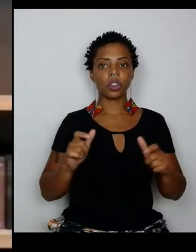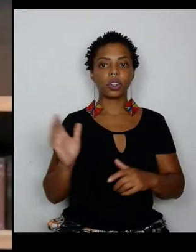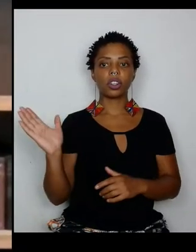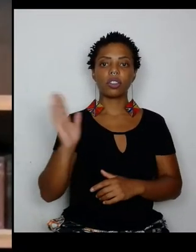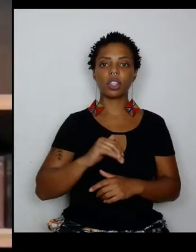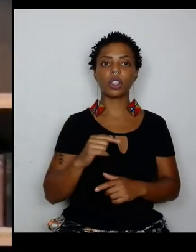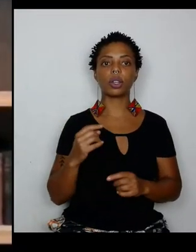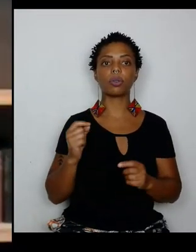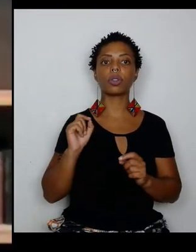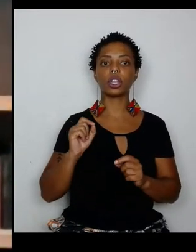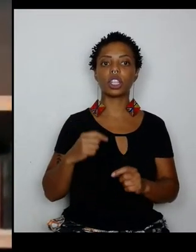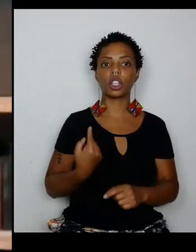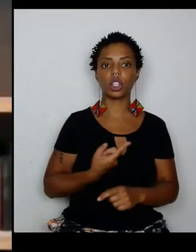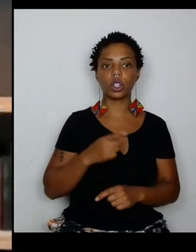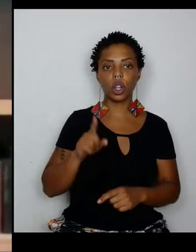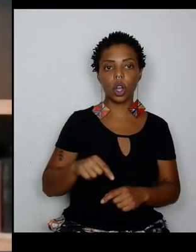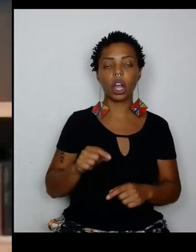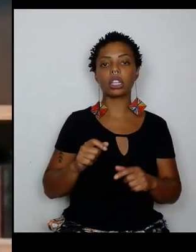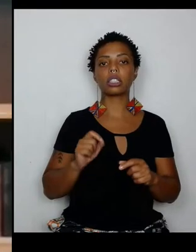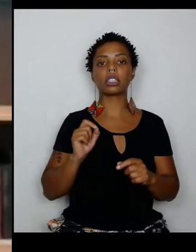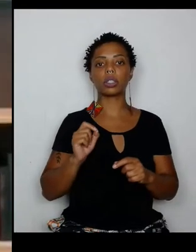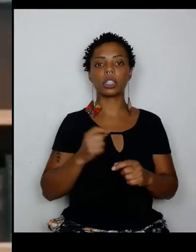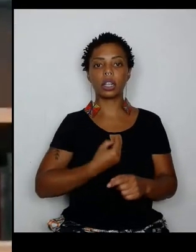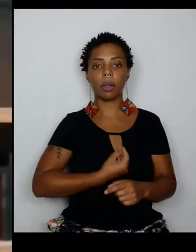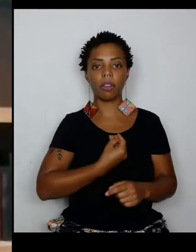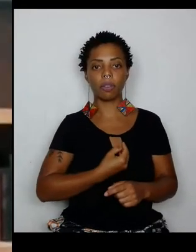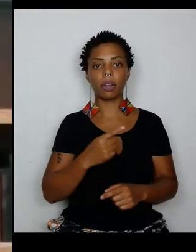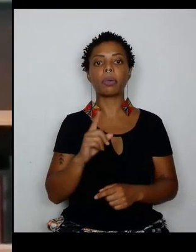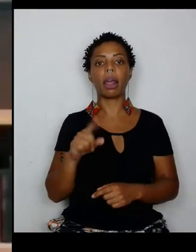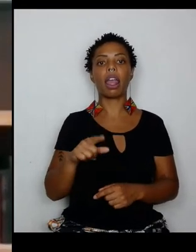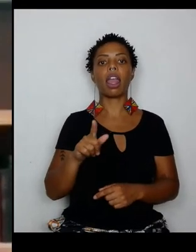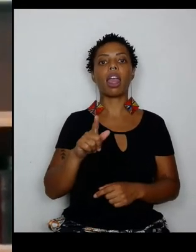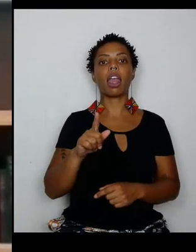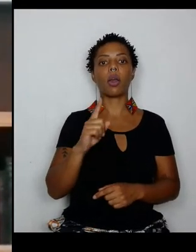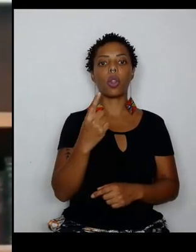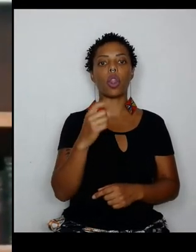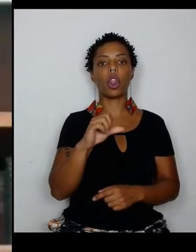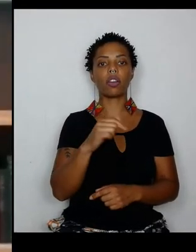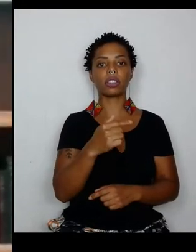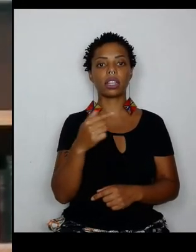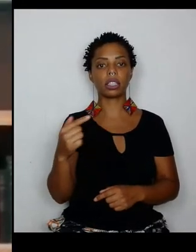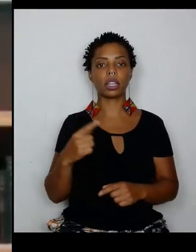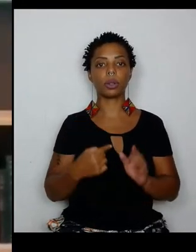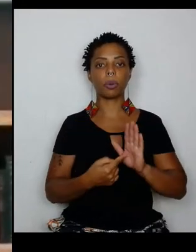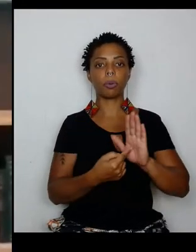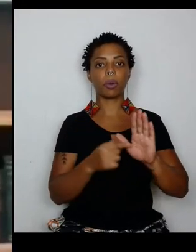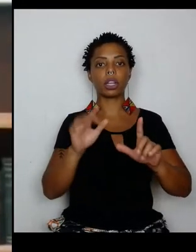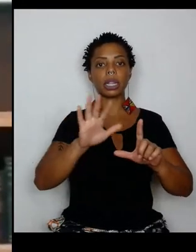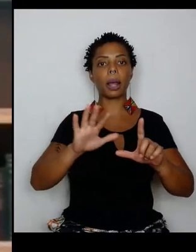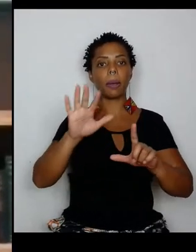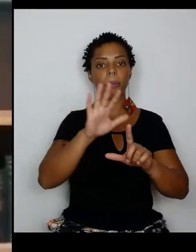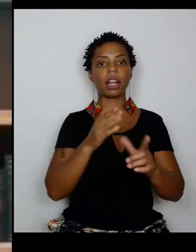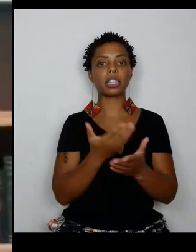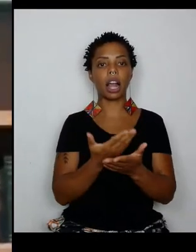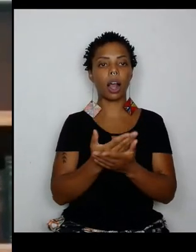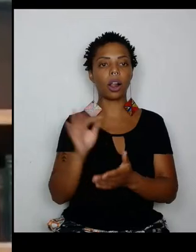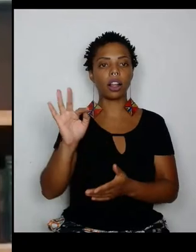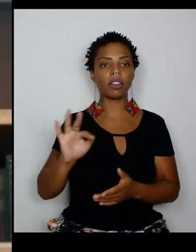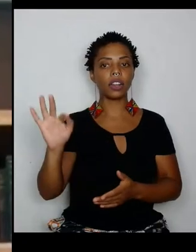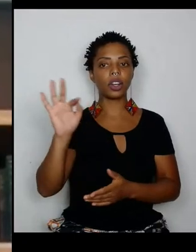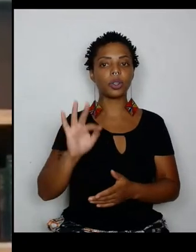1977. i knew the picture from undergraduate classes at the state university of new york at albany but never seen it in person next slide